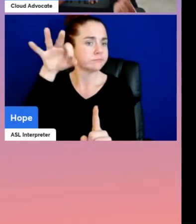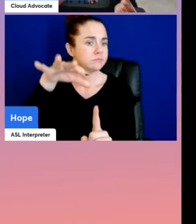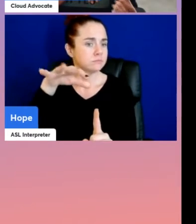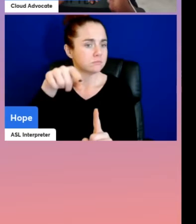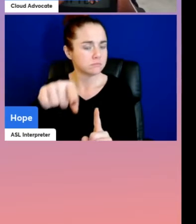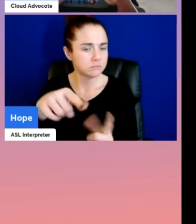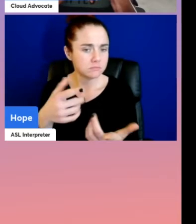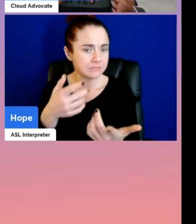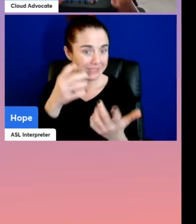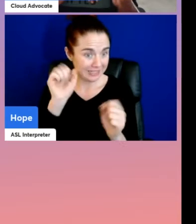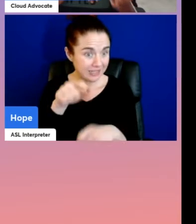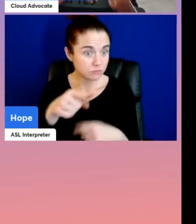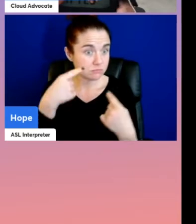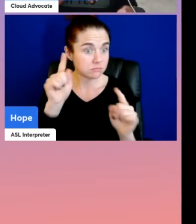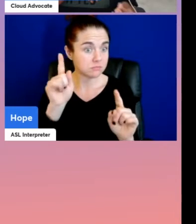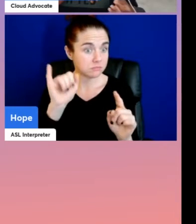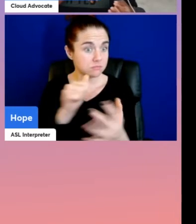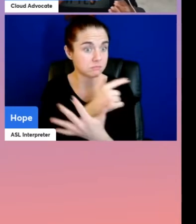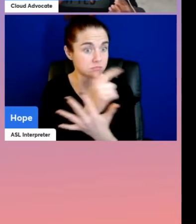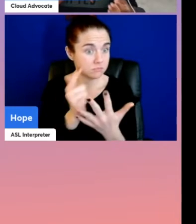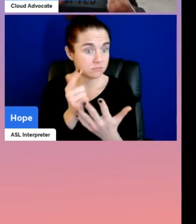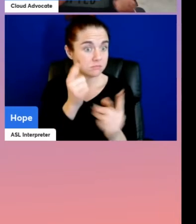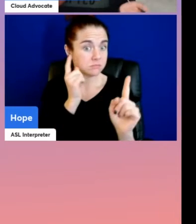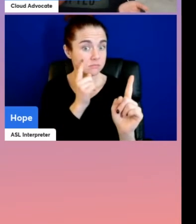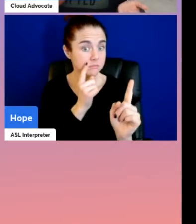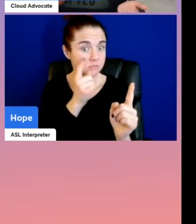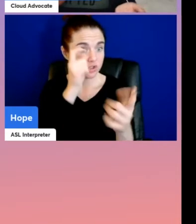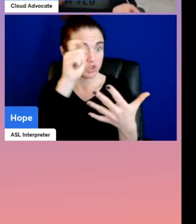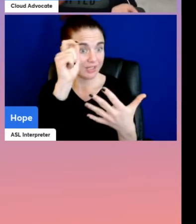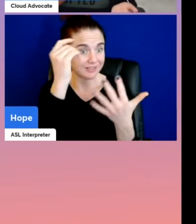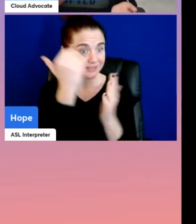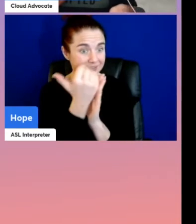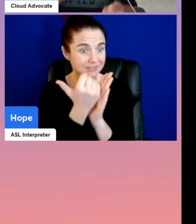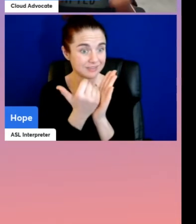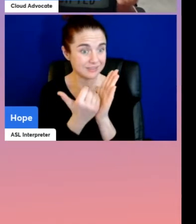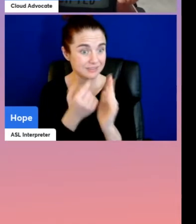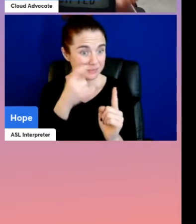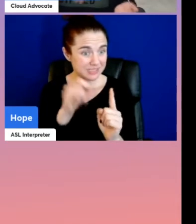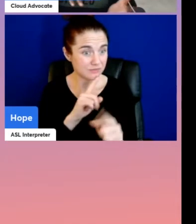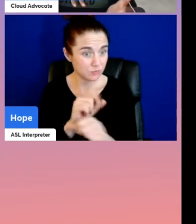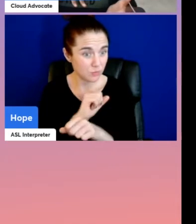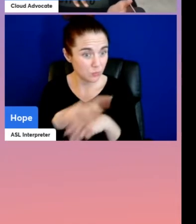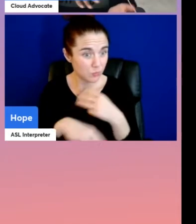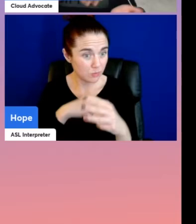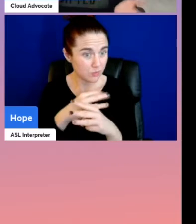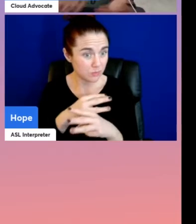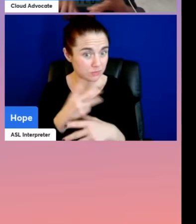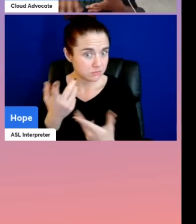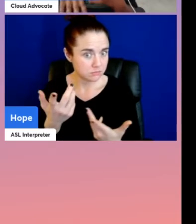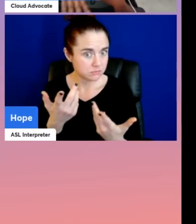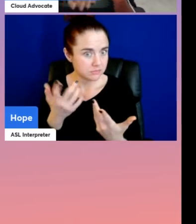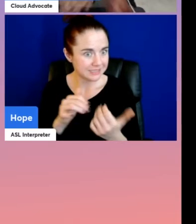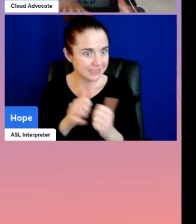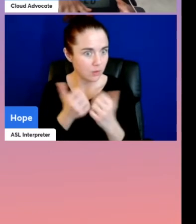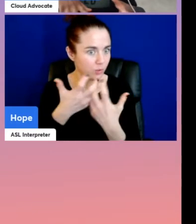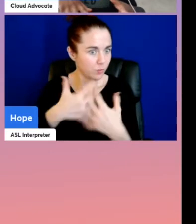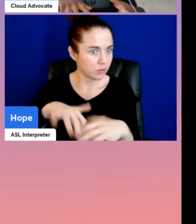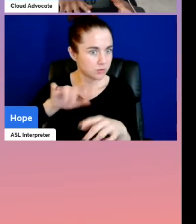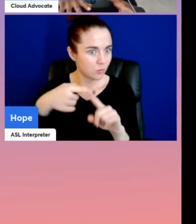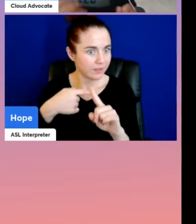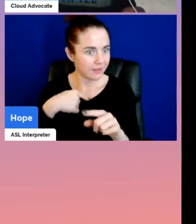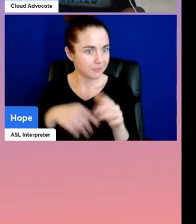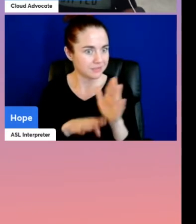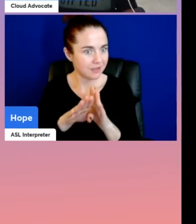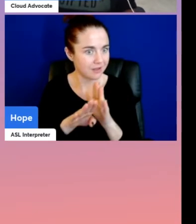the checklist the best way you can get through it? Because that's how real world works when I'm working on my job as a DevOps